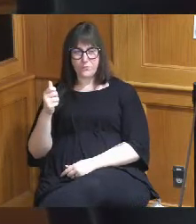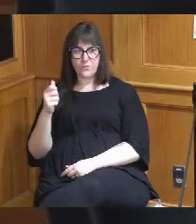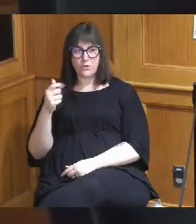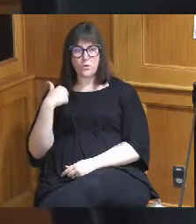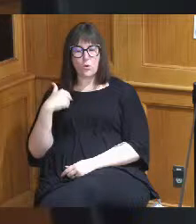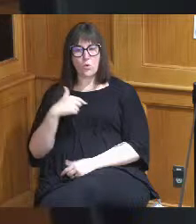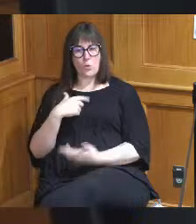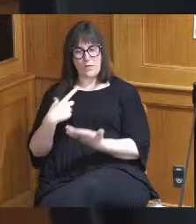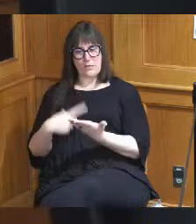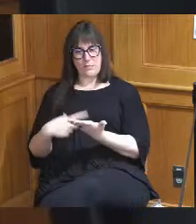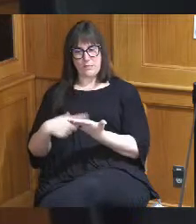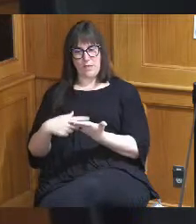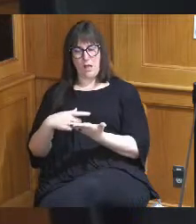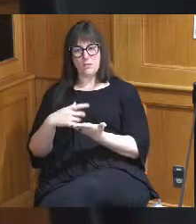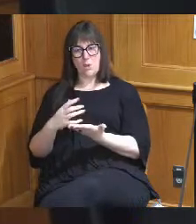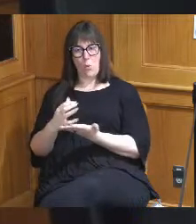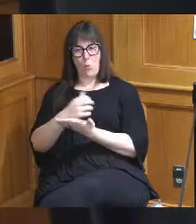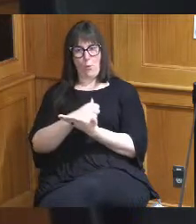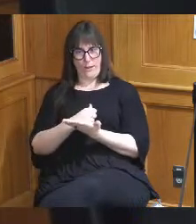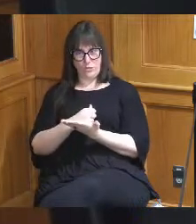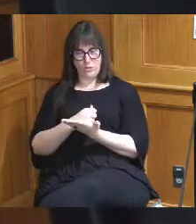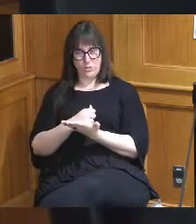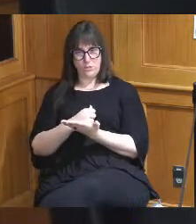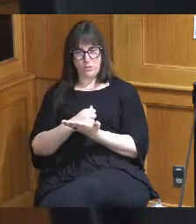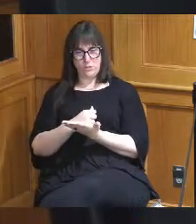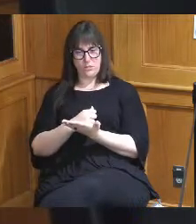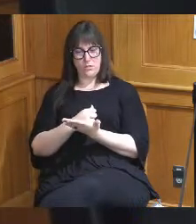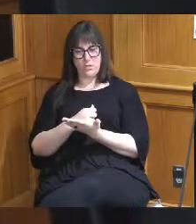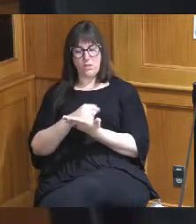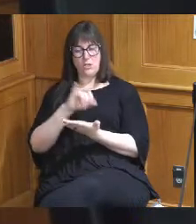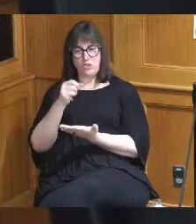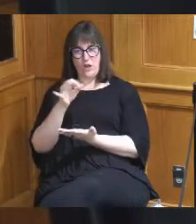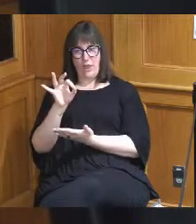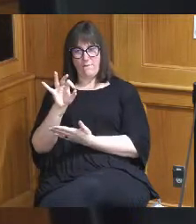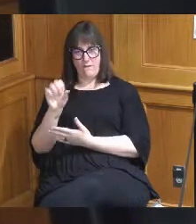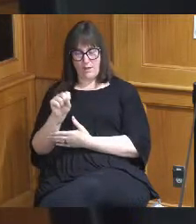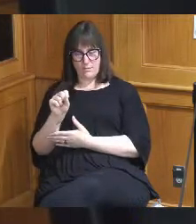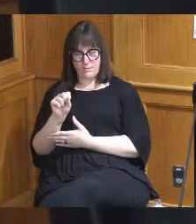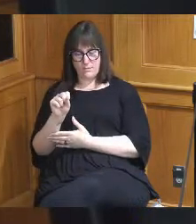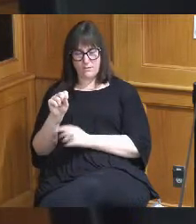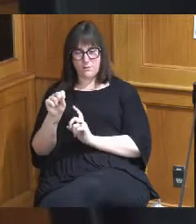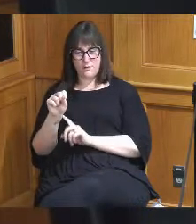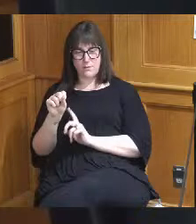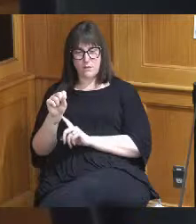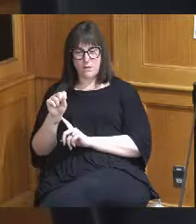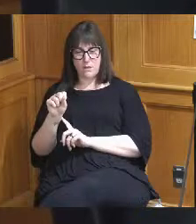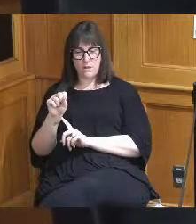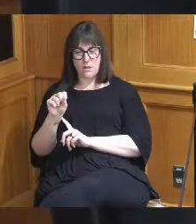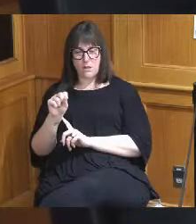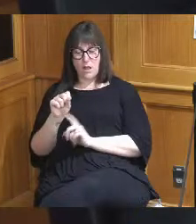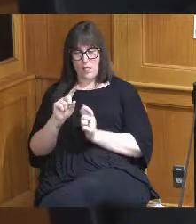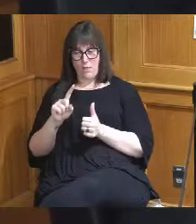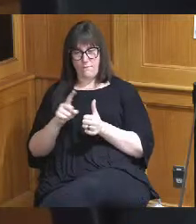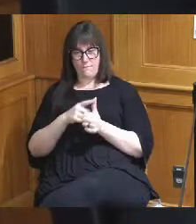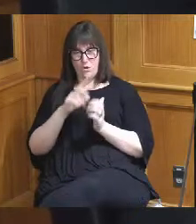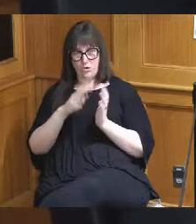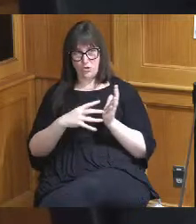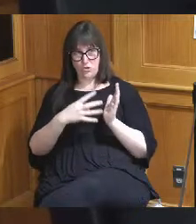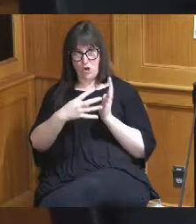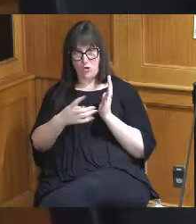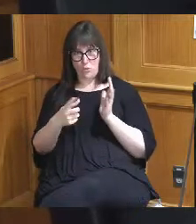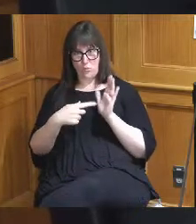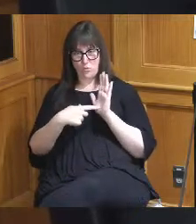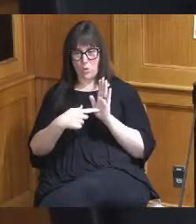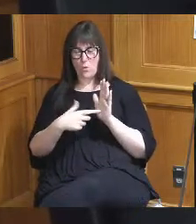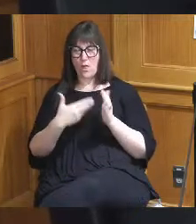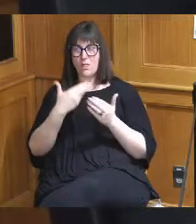We talked about wages. We always talk about wages when it comes to JFS. One of the first charts you showed, thank goodness, we're